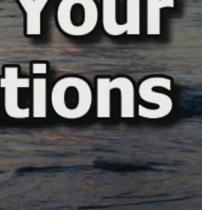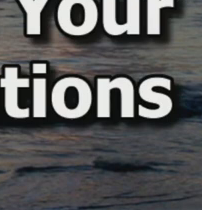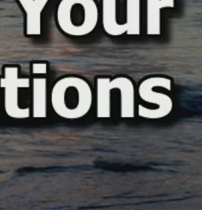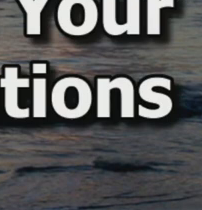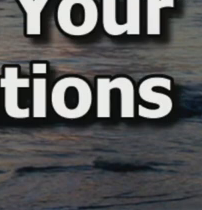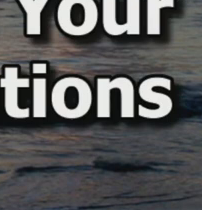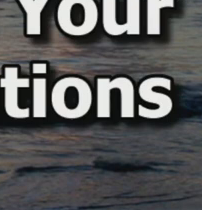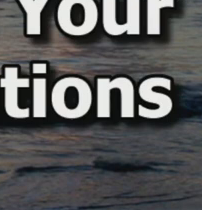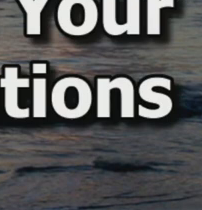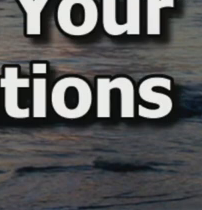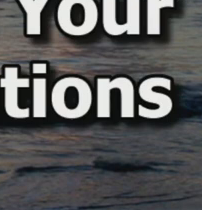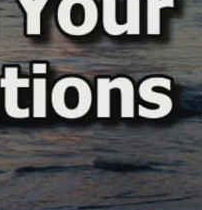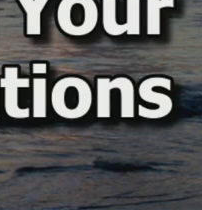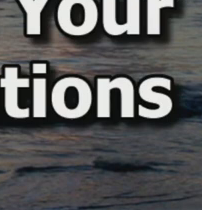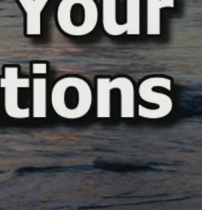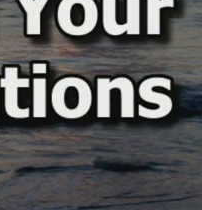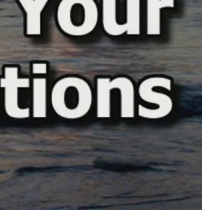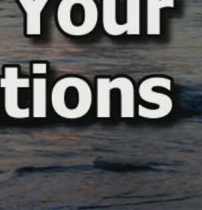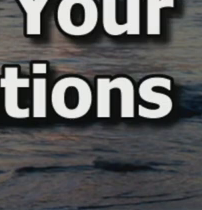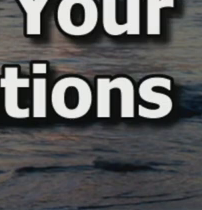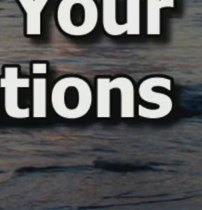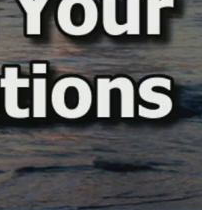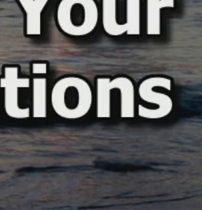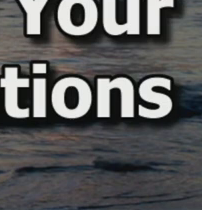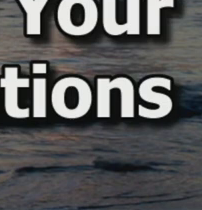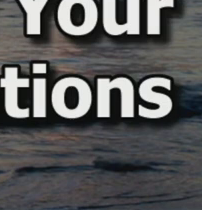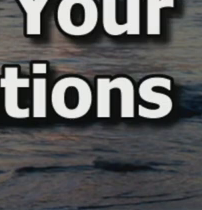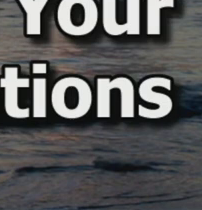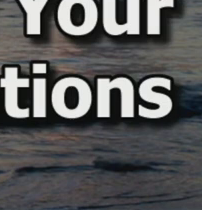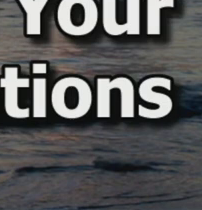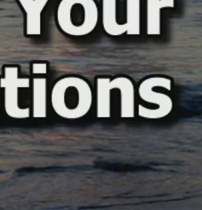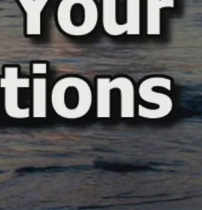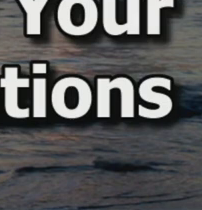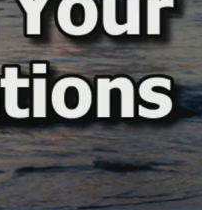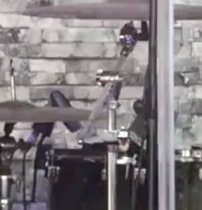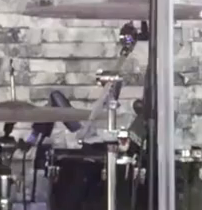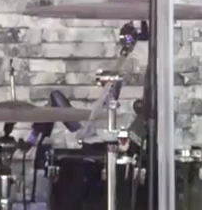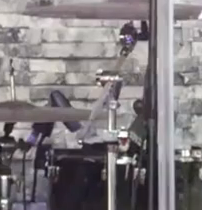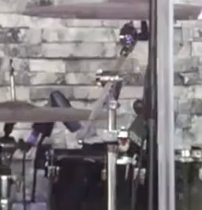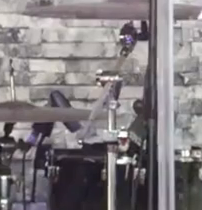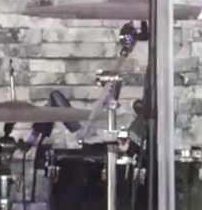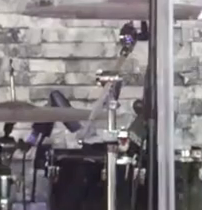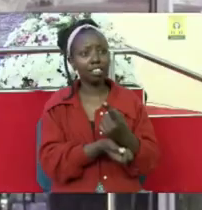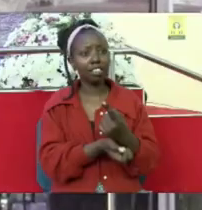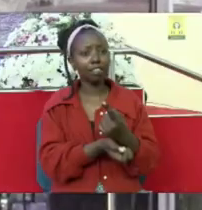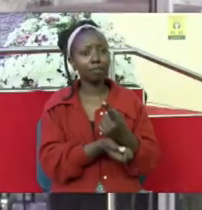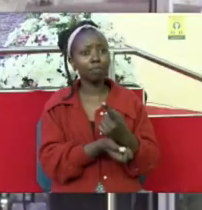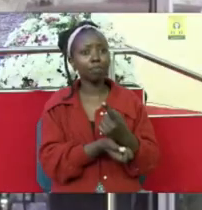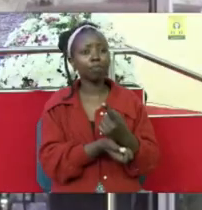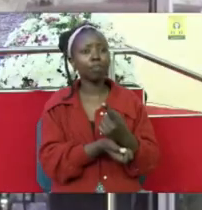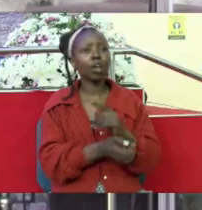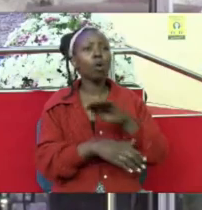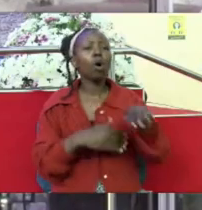shida mingi, although the economy is worse, uchumi ni mbaya, Paul is telling them, Paula anawaambia, we boast ourselves with you tunaringa ndani